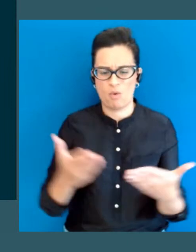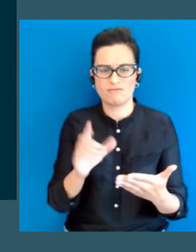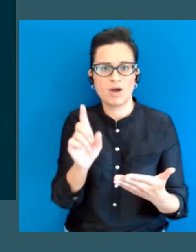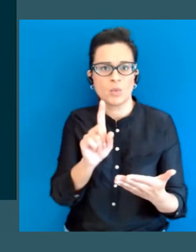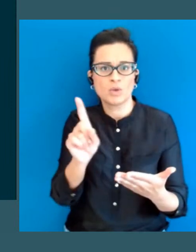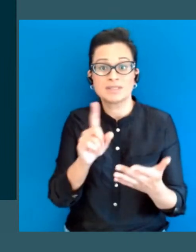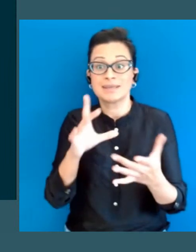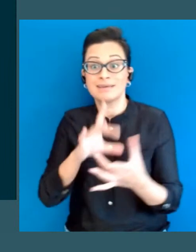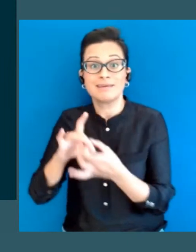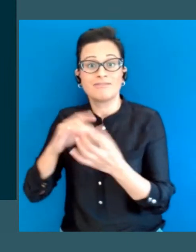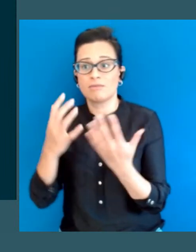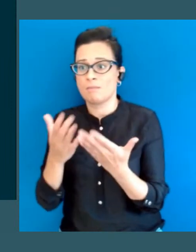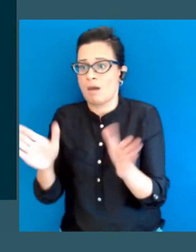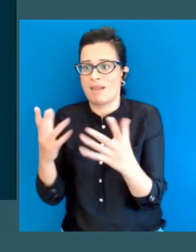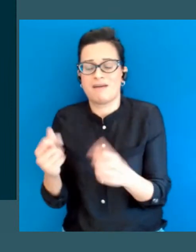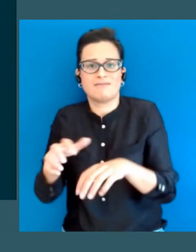public.